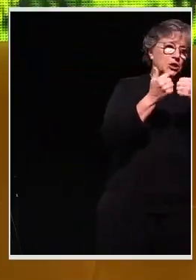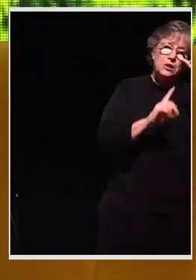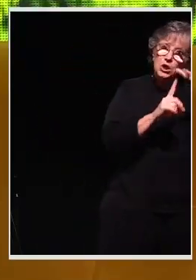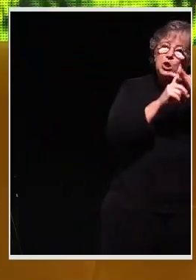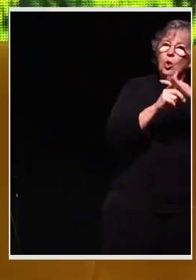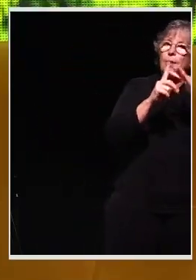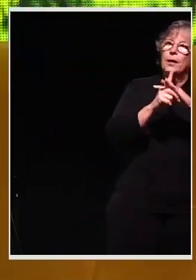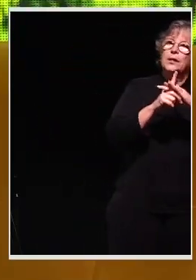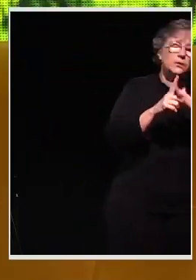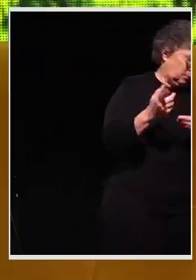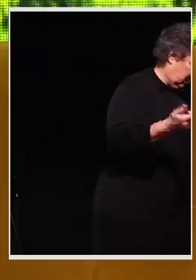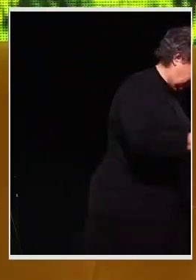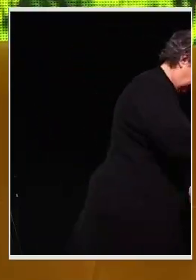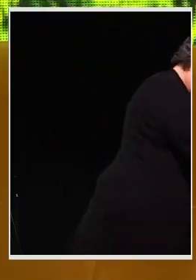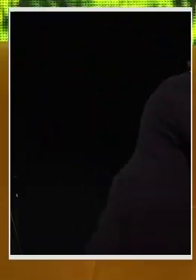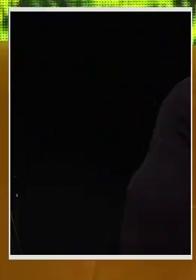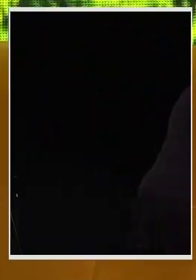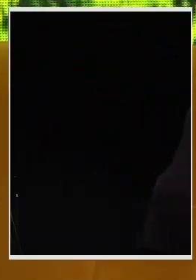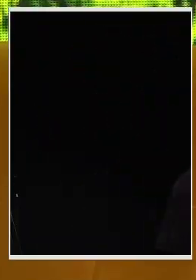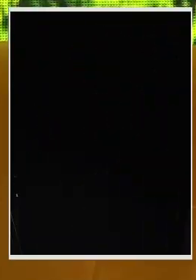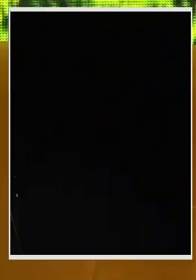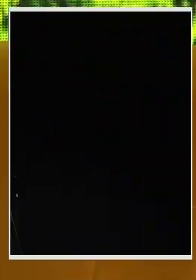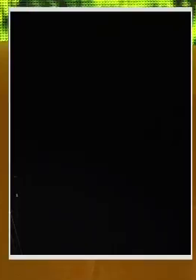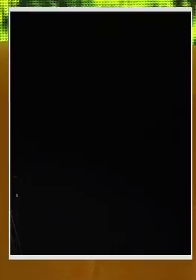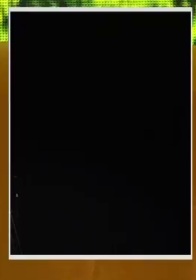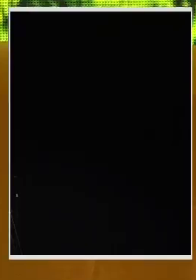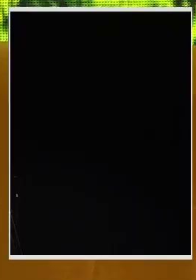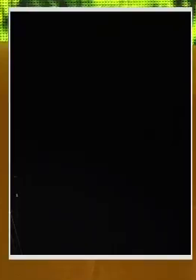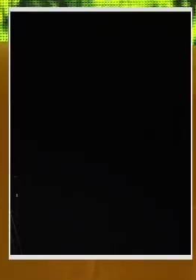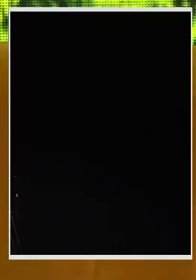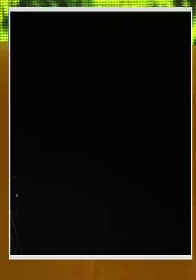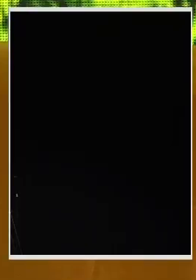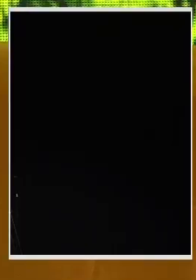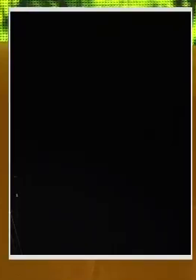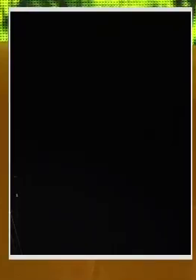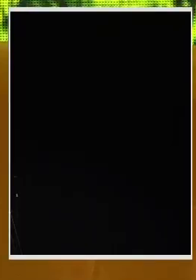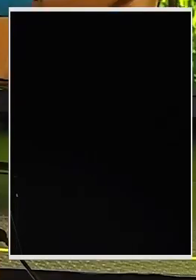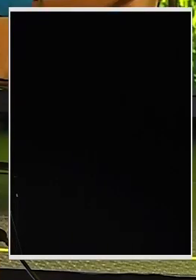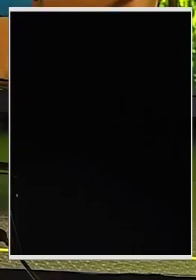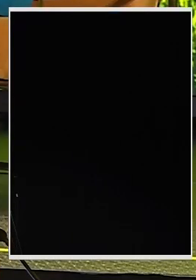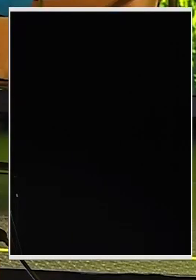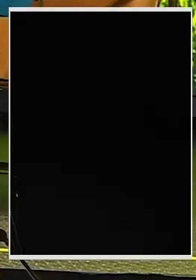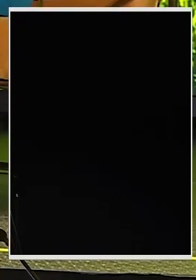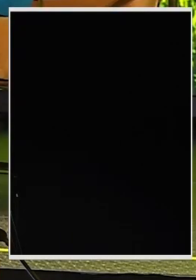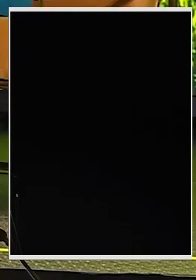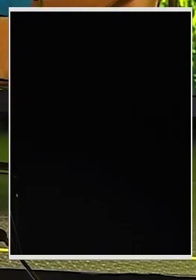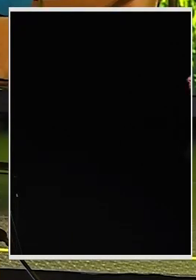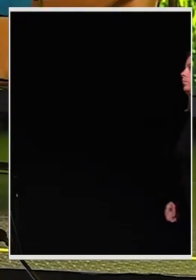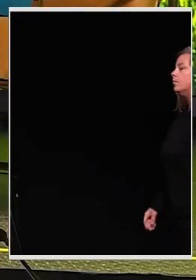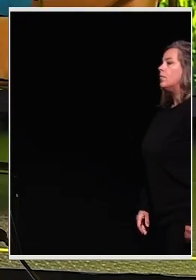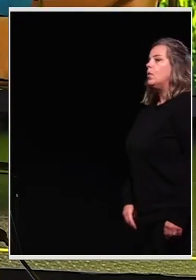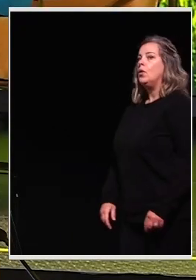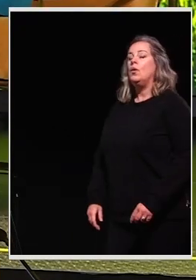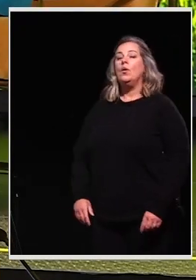So Sahara Moon, what are some of the challenges that you're seeing as far as scaling these technologies? Yeah, it's